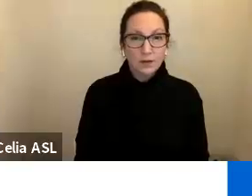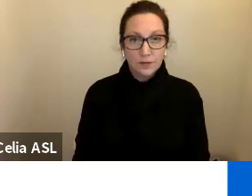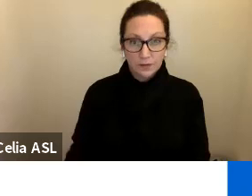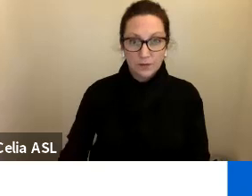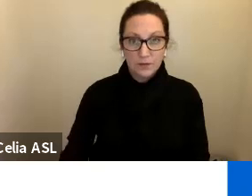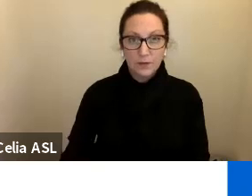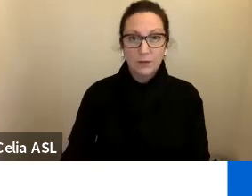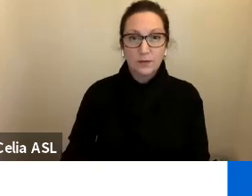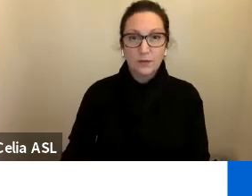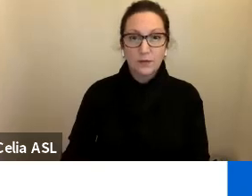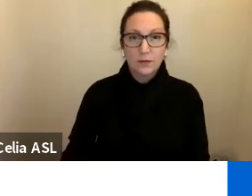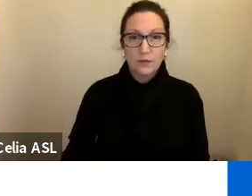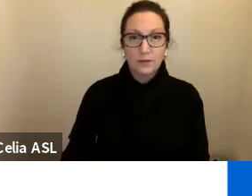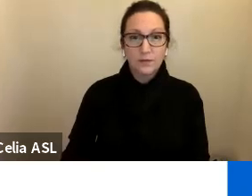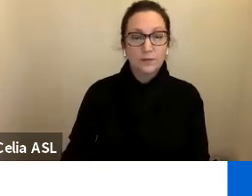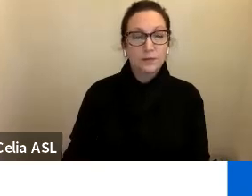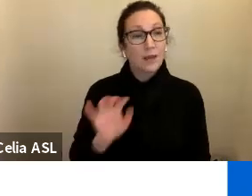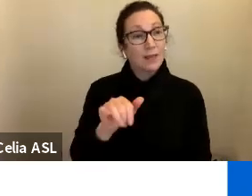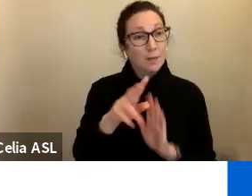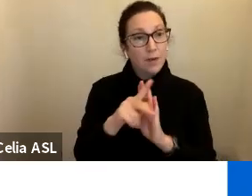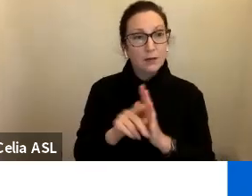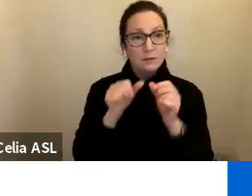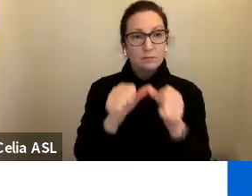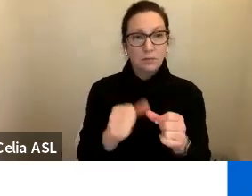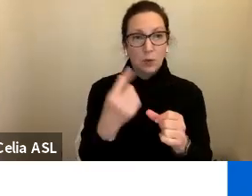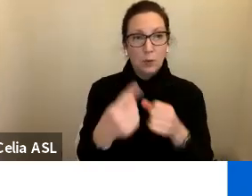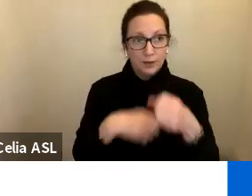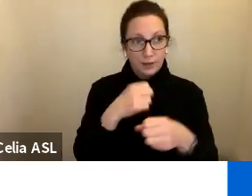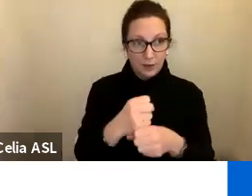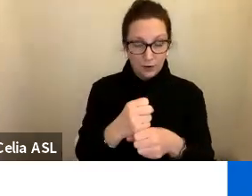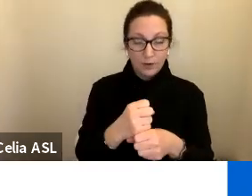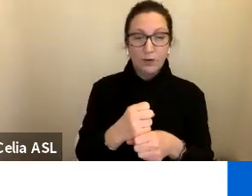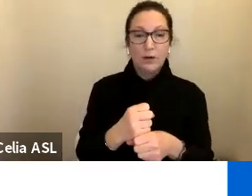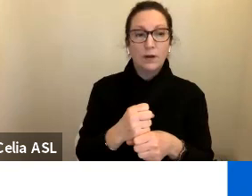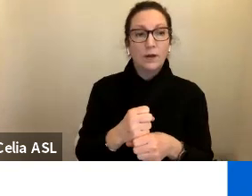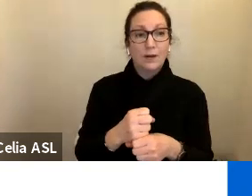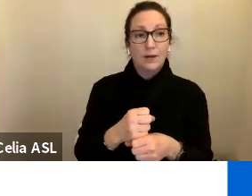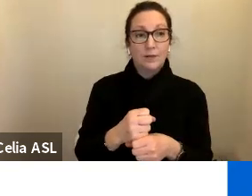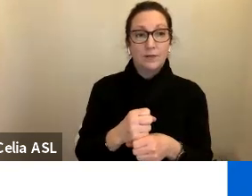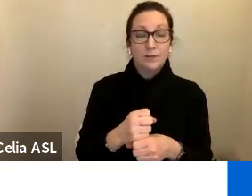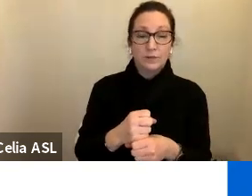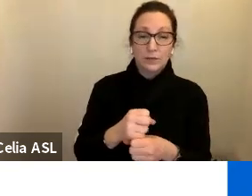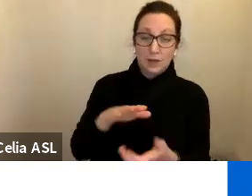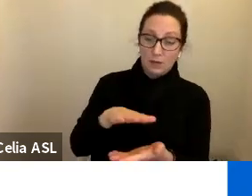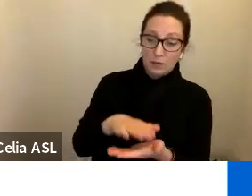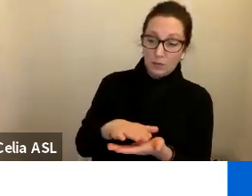Again, this is a one-year policy. And after this school year, the district, based on the school committee vote,